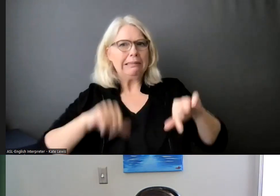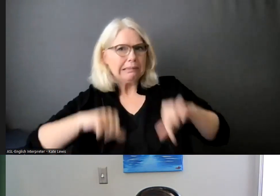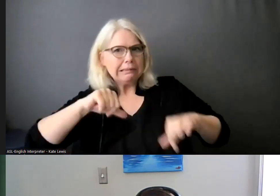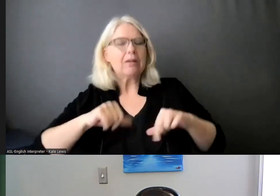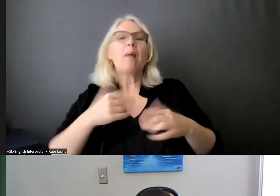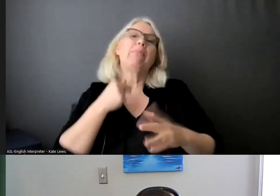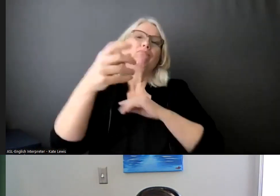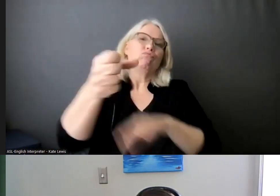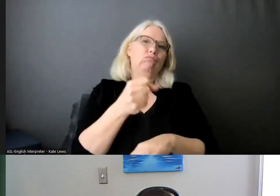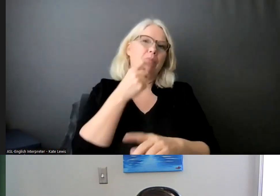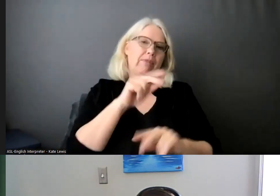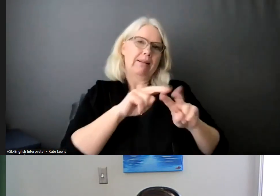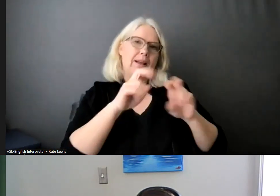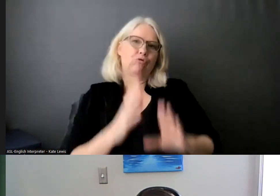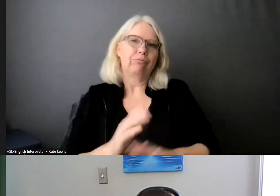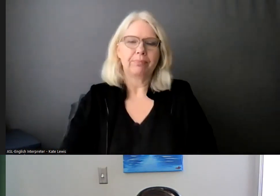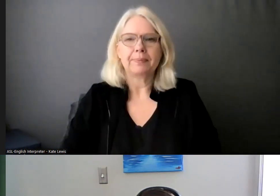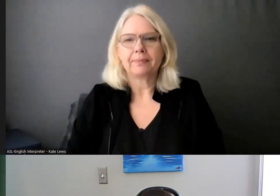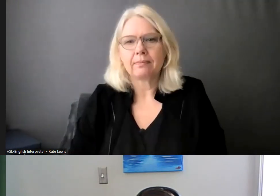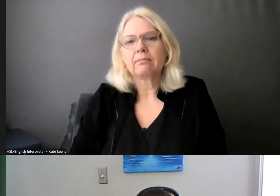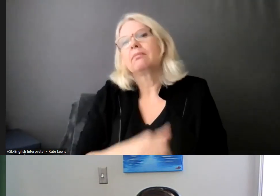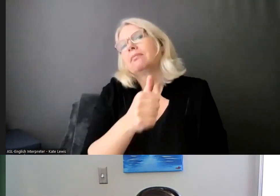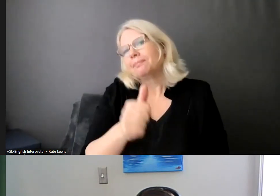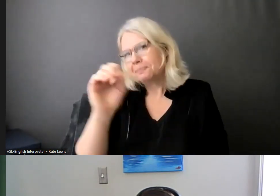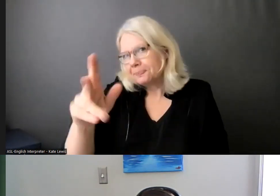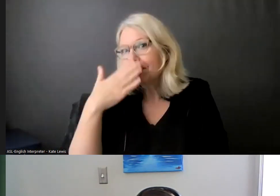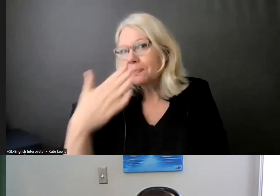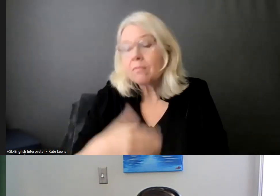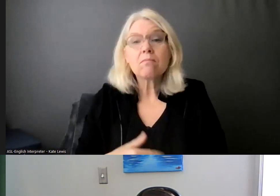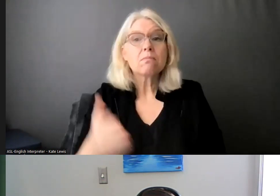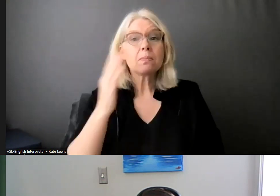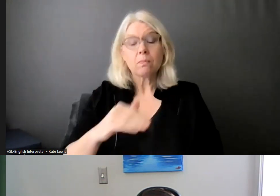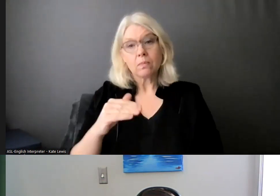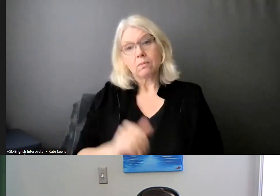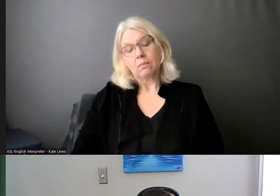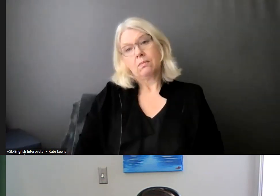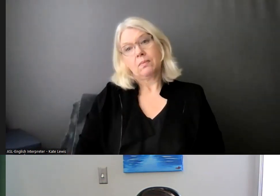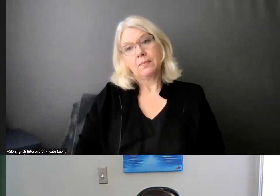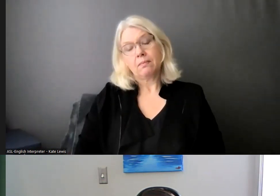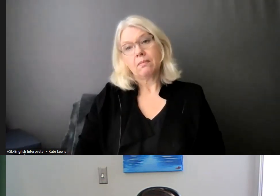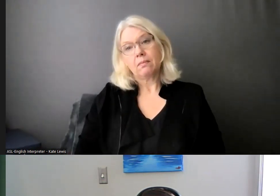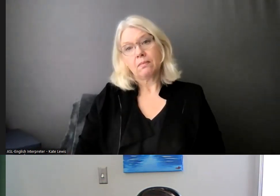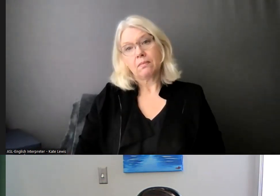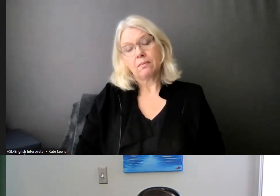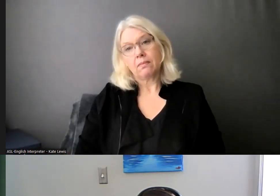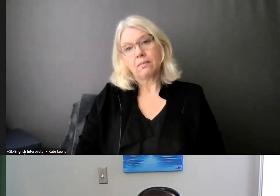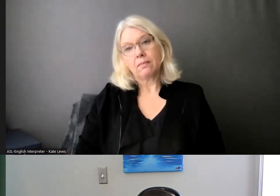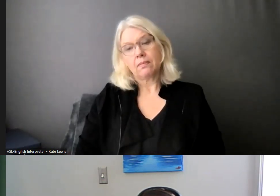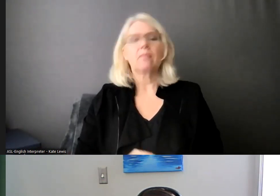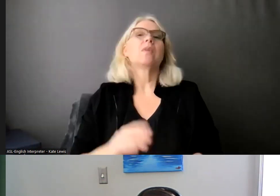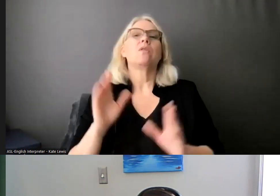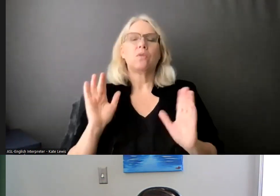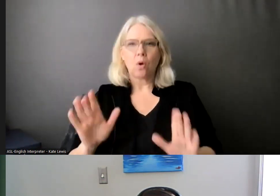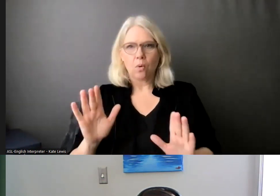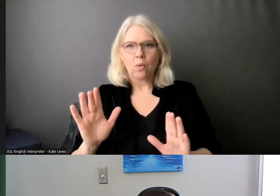more, a few questions again said, so again, just to ask, who can deem a person incapable other than the consent